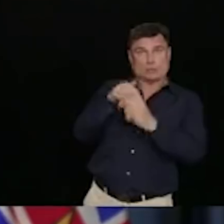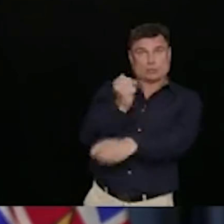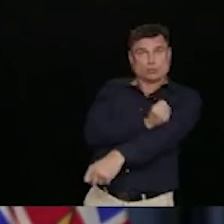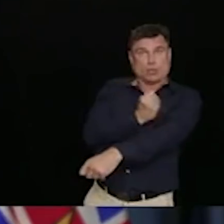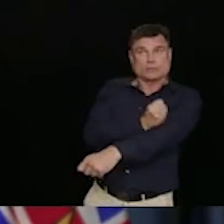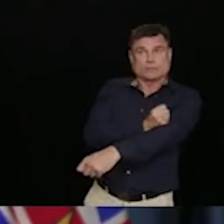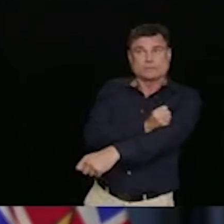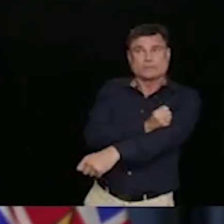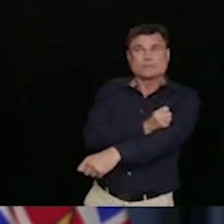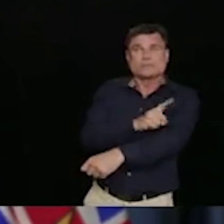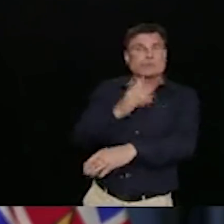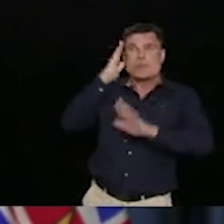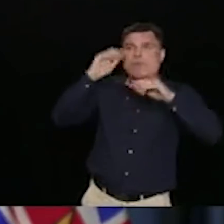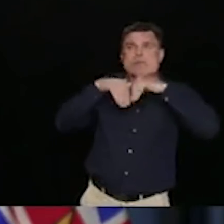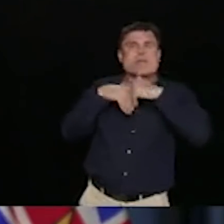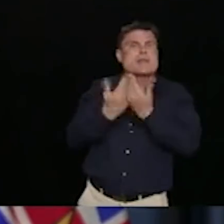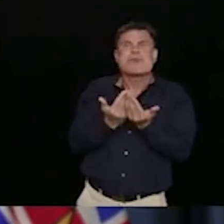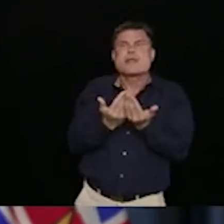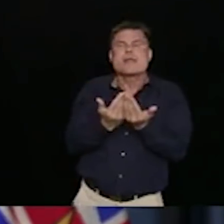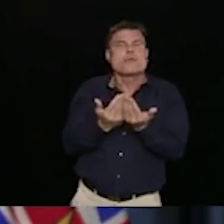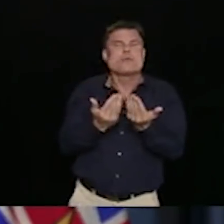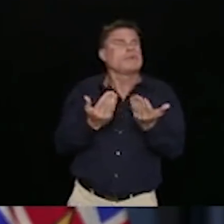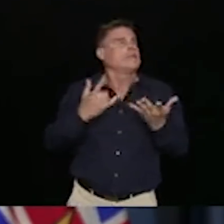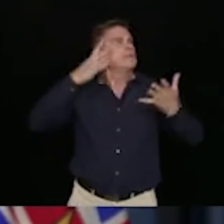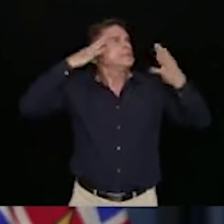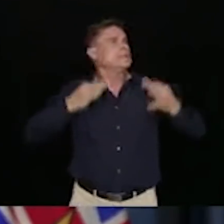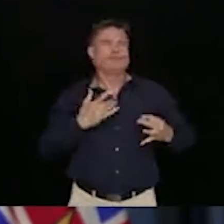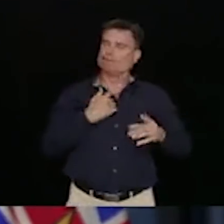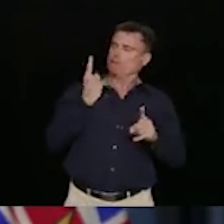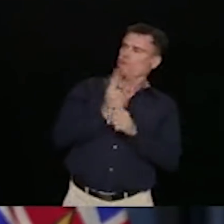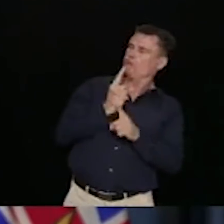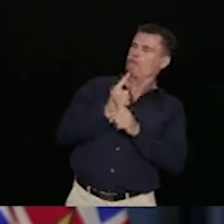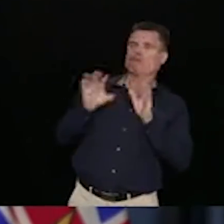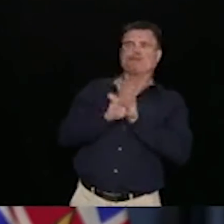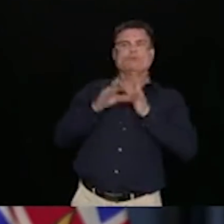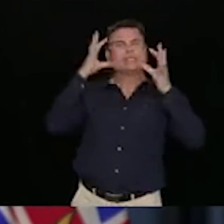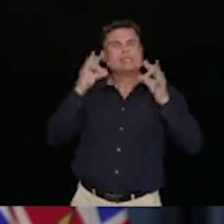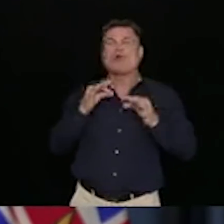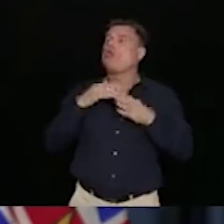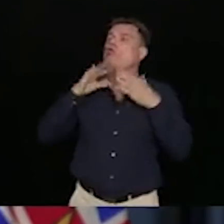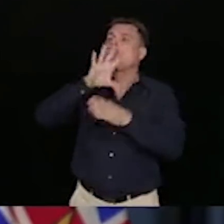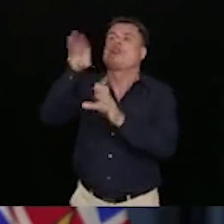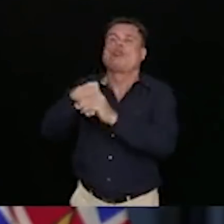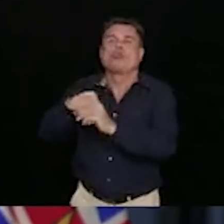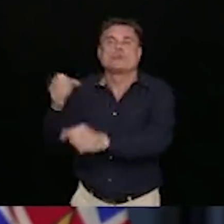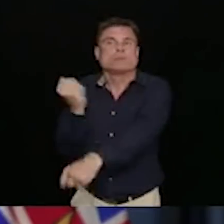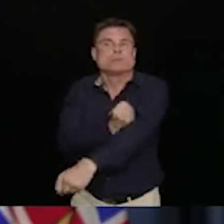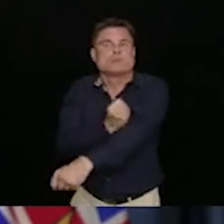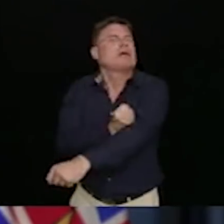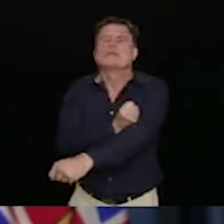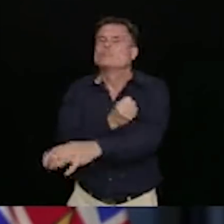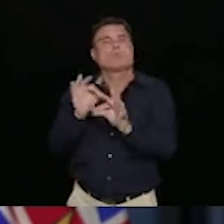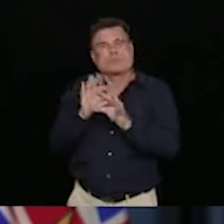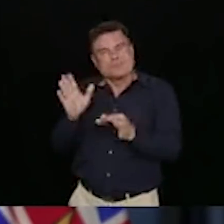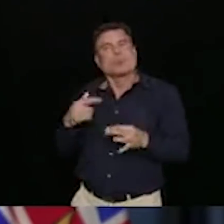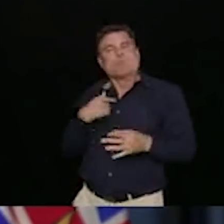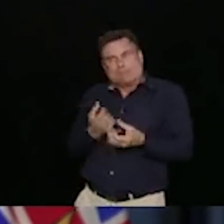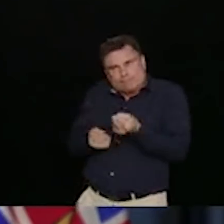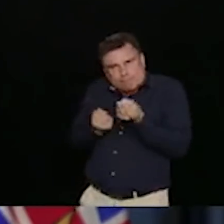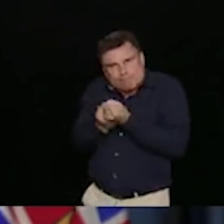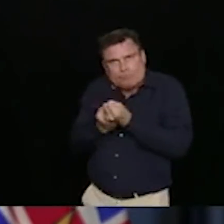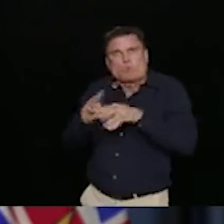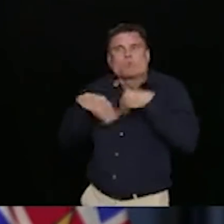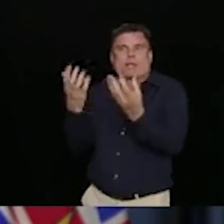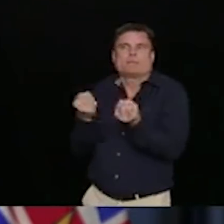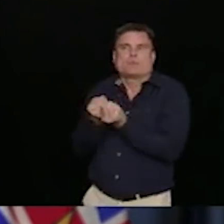than getting your next opioid. And those are issues that we need to intervene in, and we're doing our level best at a very difficult